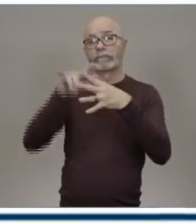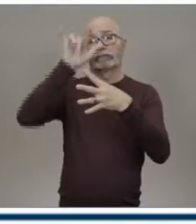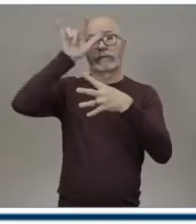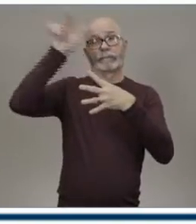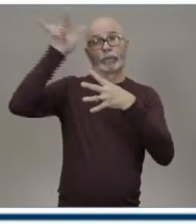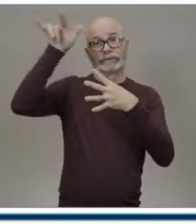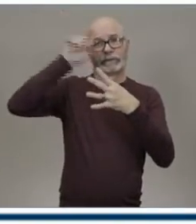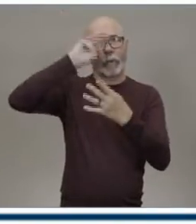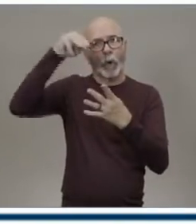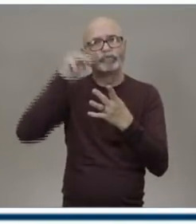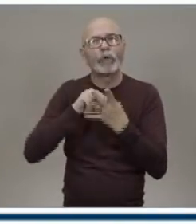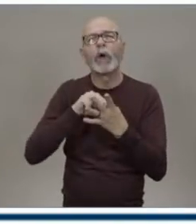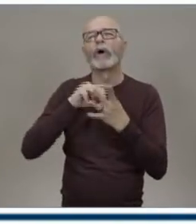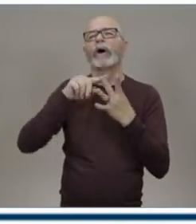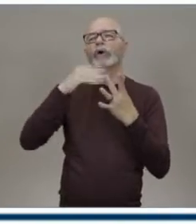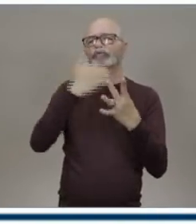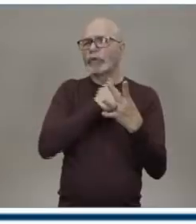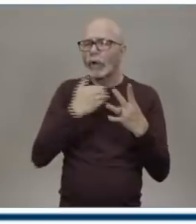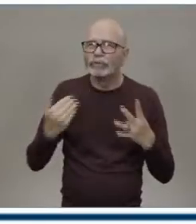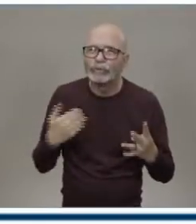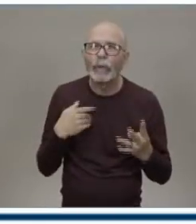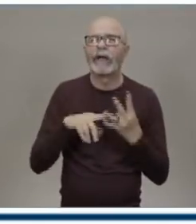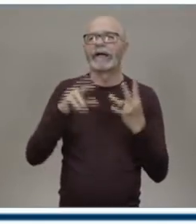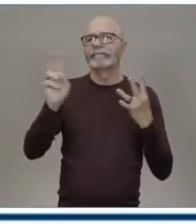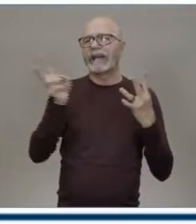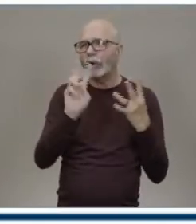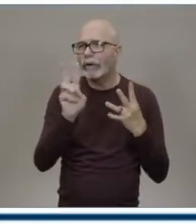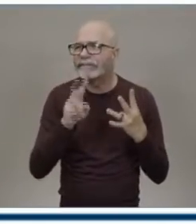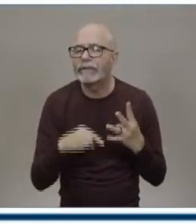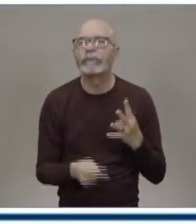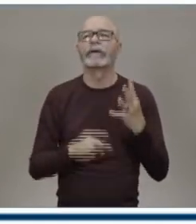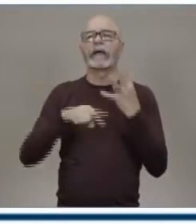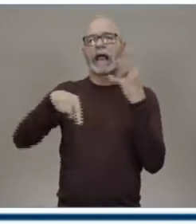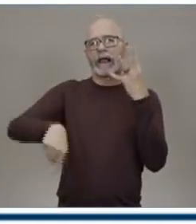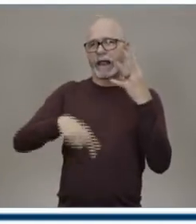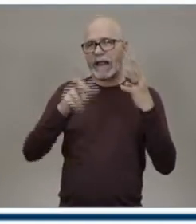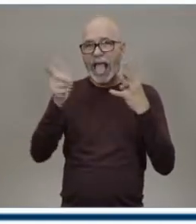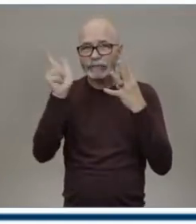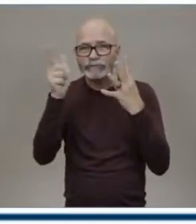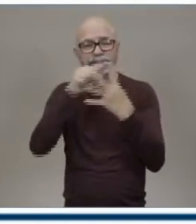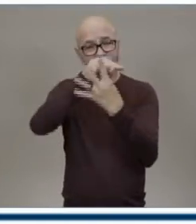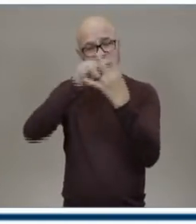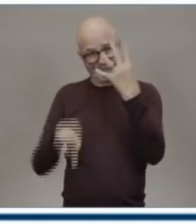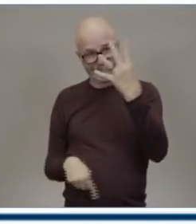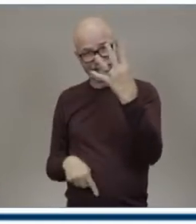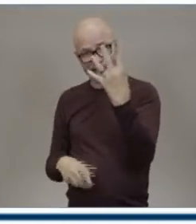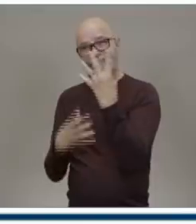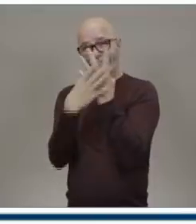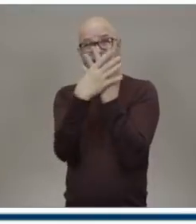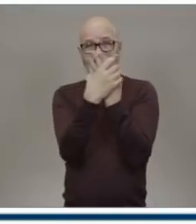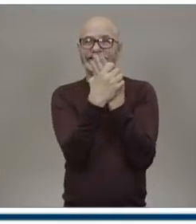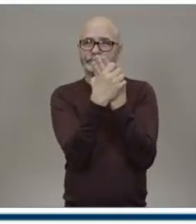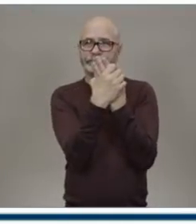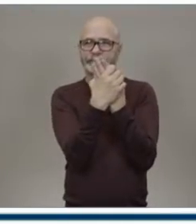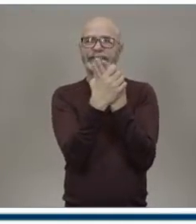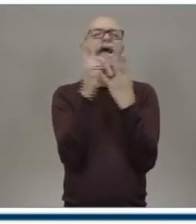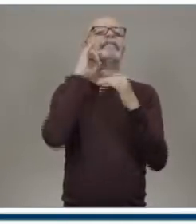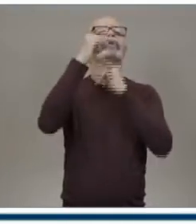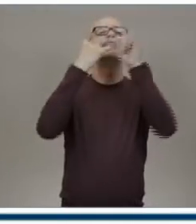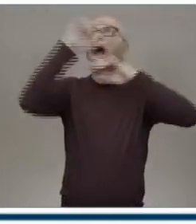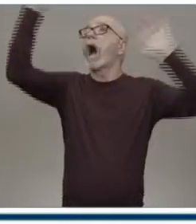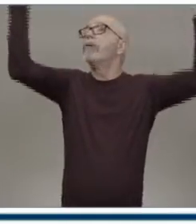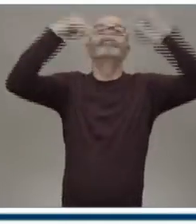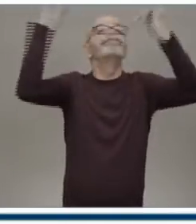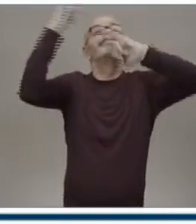I think it's Calgary and Vancouver. Those airports would be where I would argue that